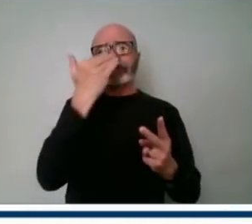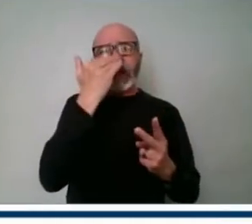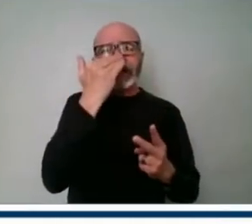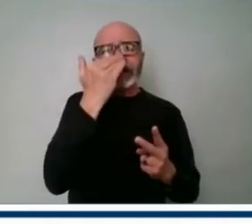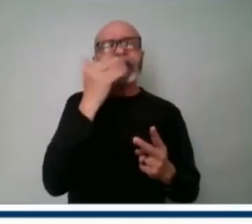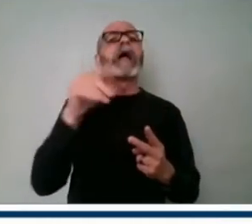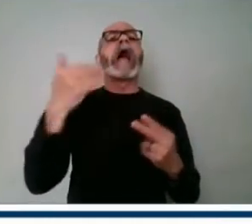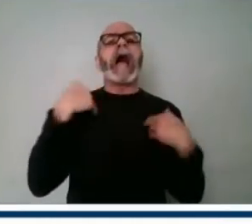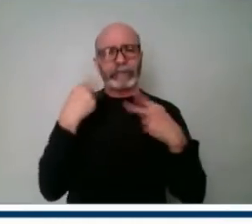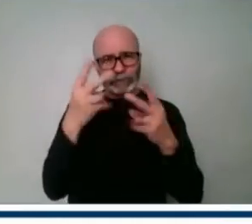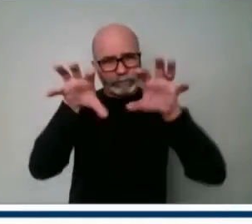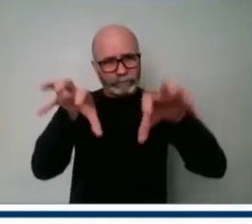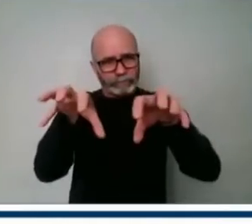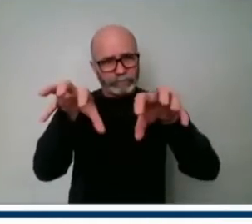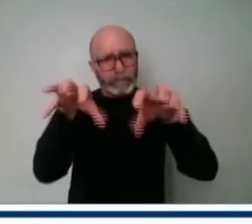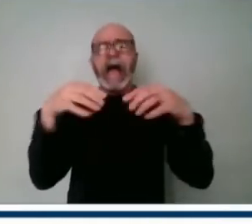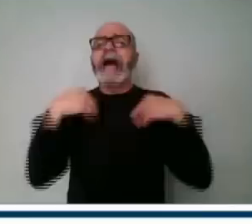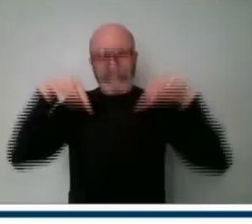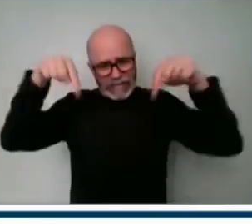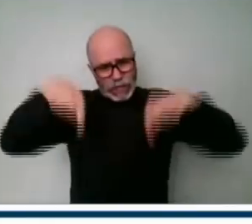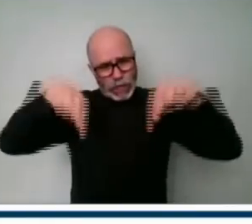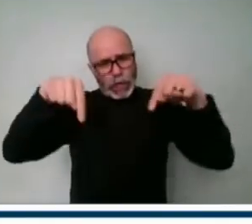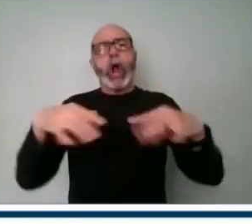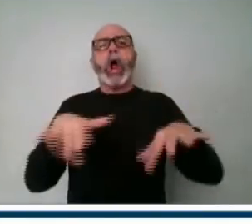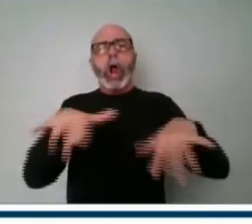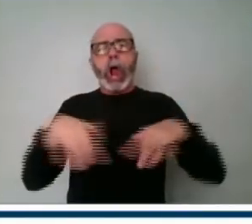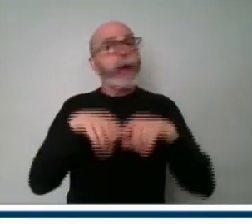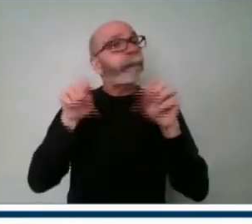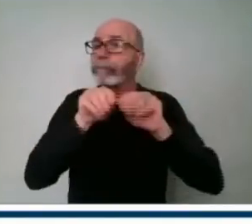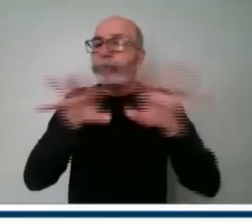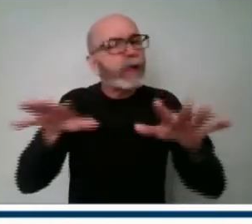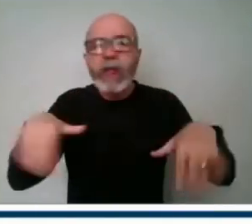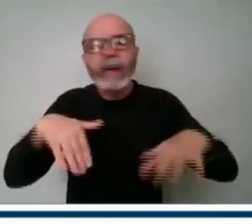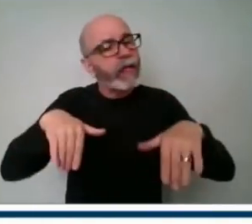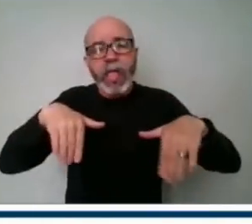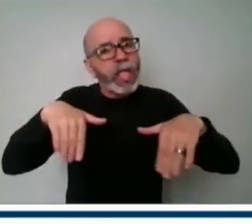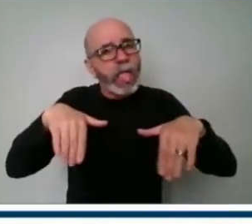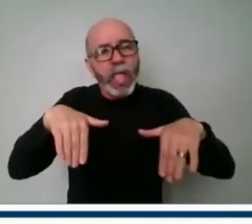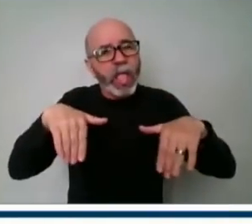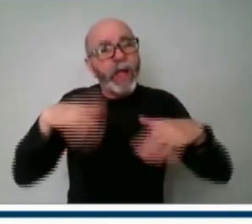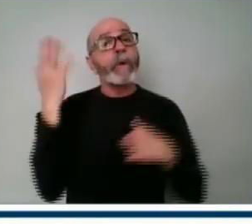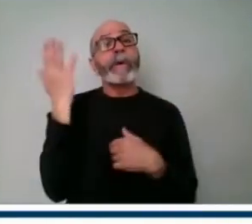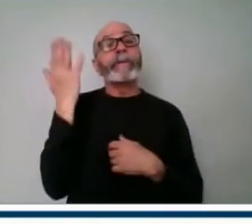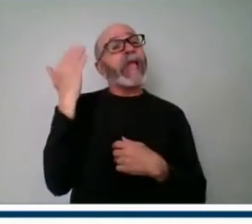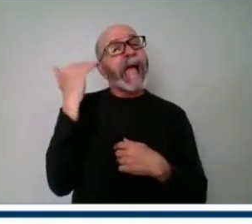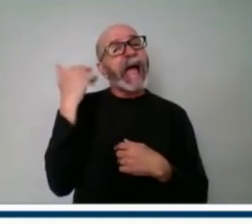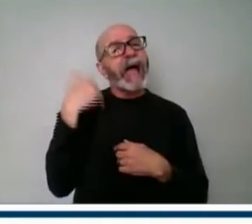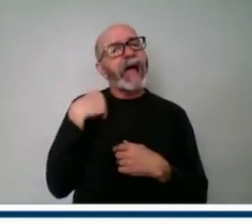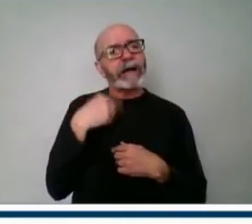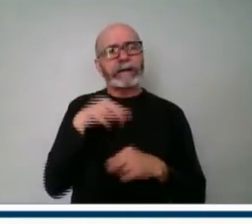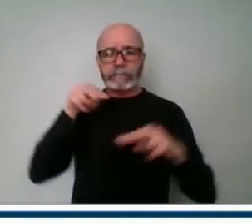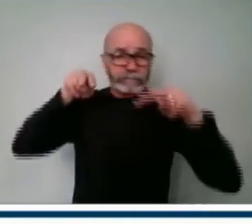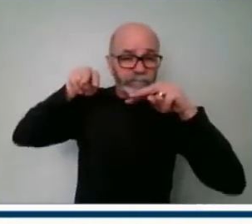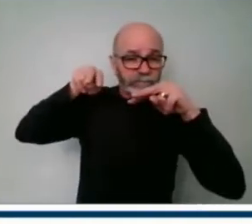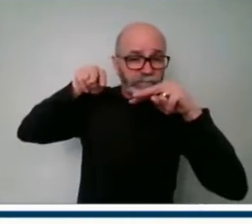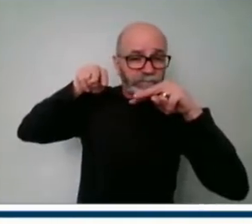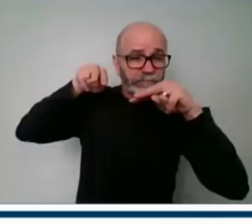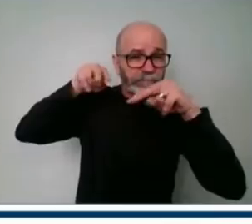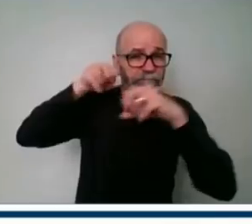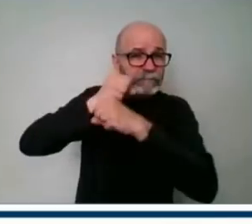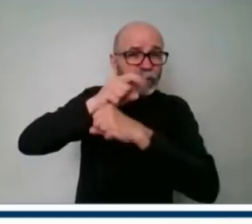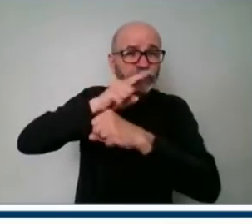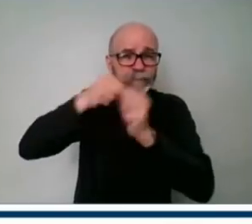cases. But they're not spreading because I believe that we've got good measures in place, and Nova Scotians are continuing to practice all the public health